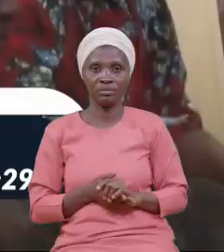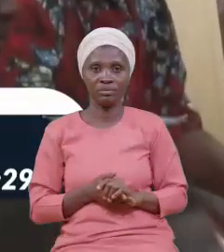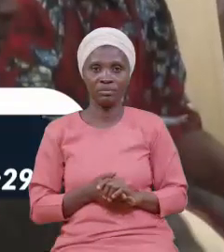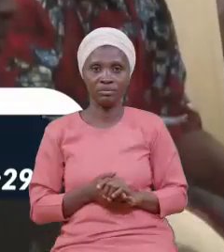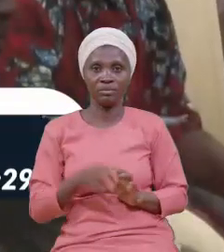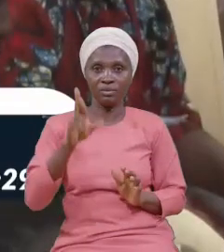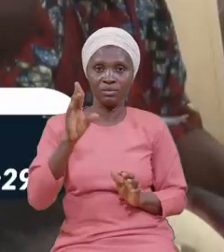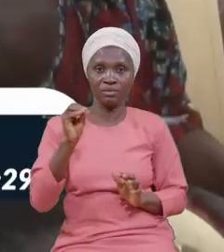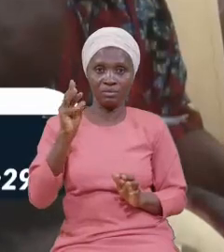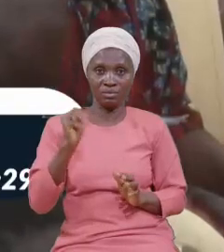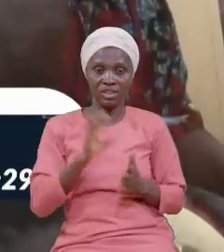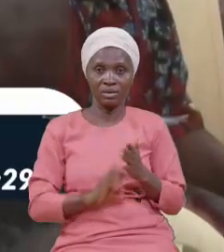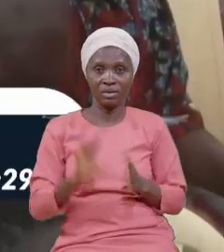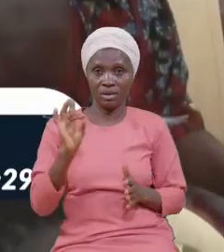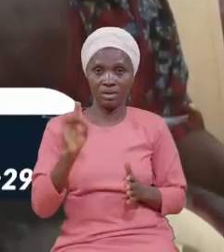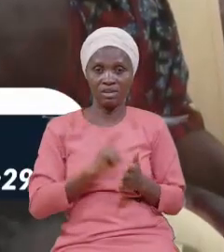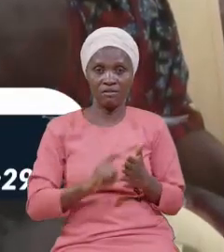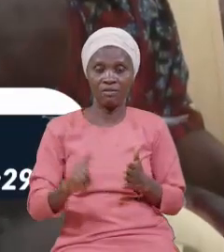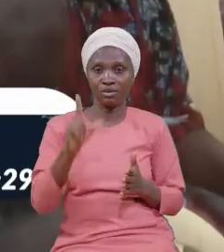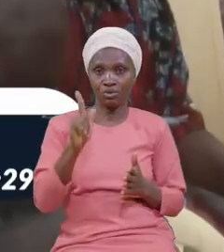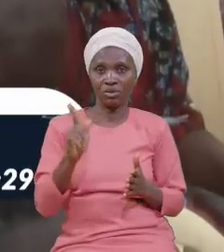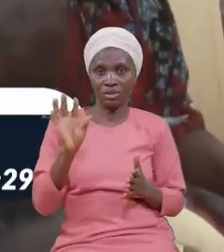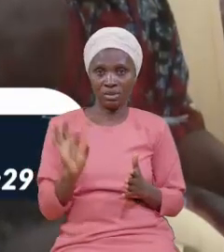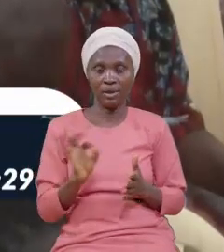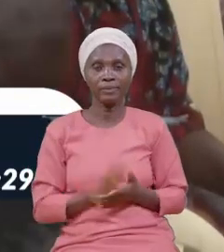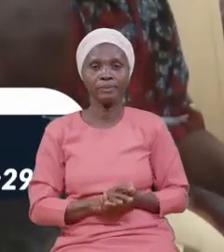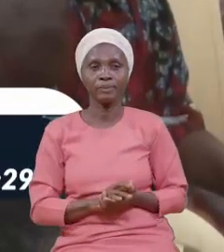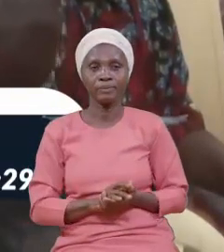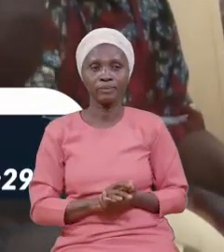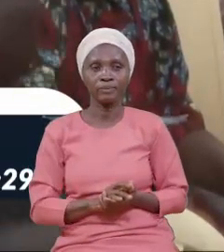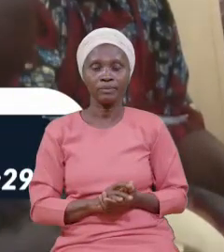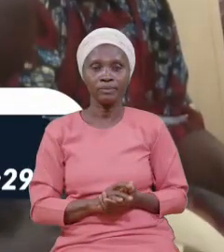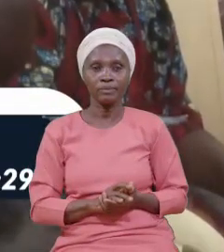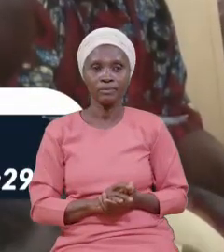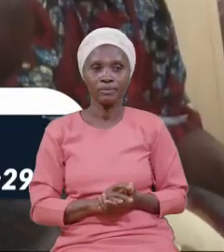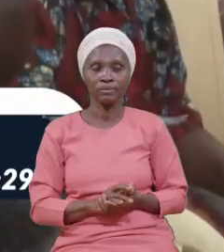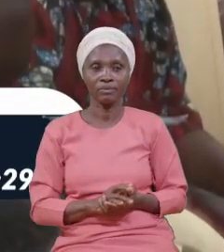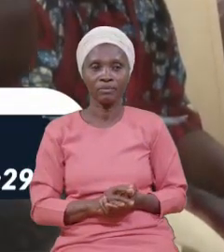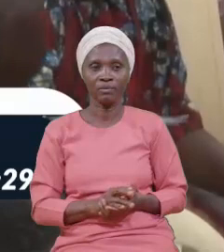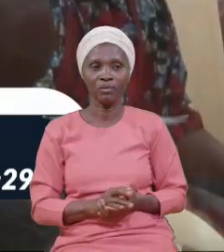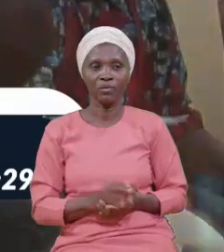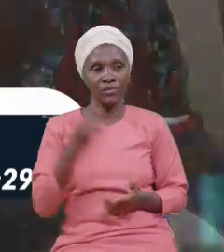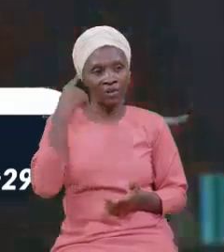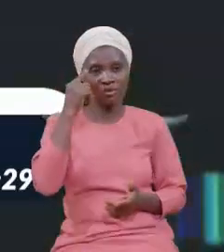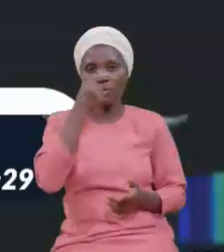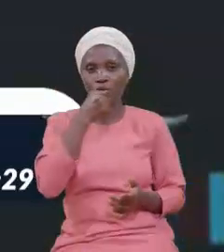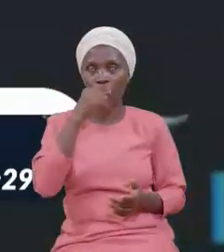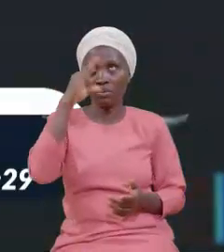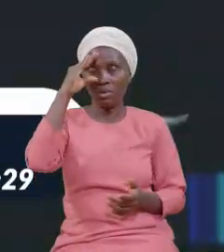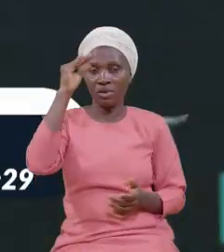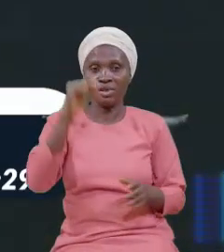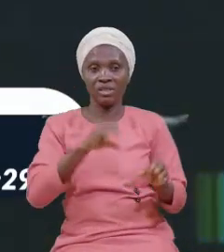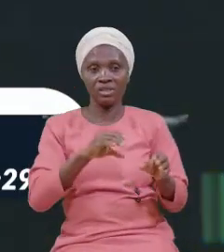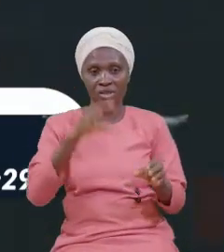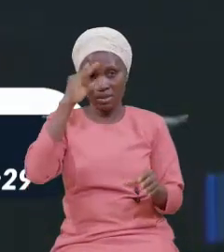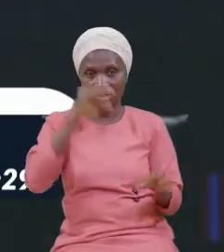8, reading from verse 29, for whom he did foreknow, he also did